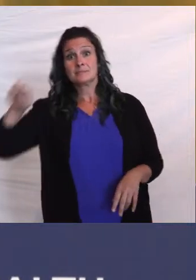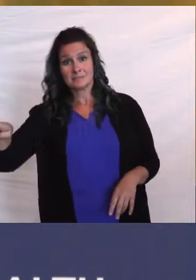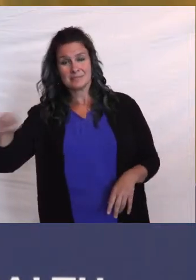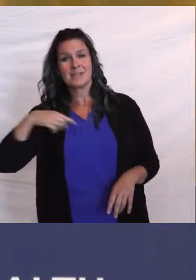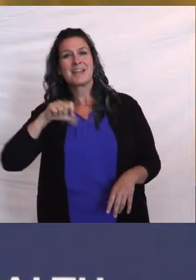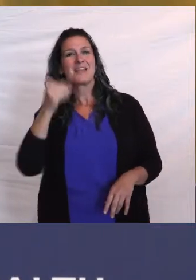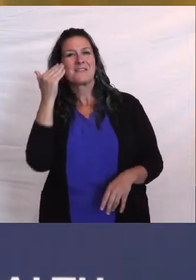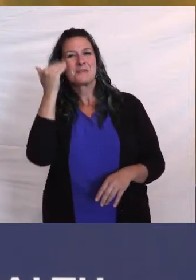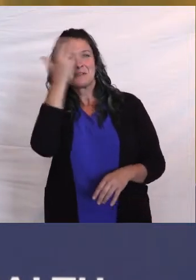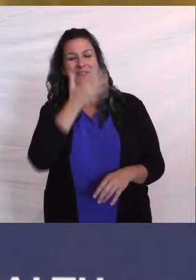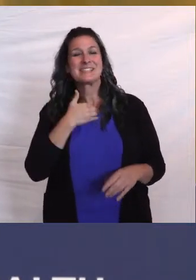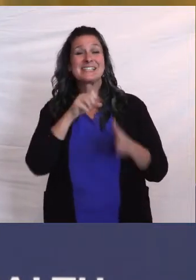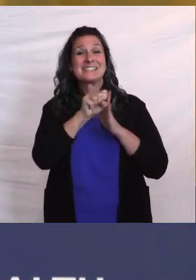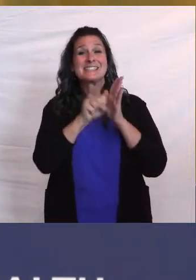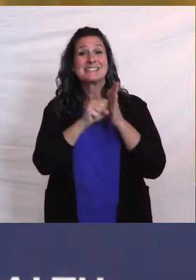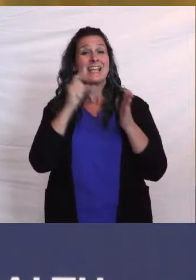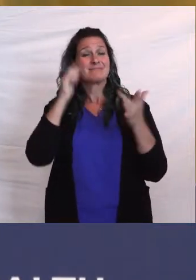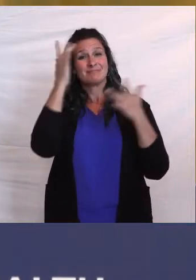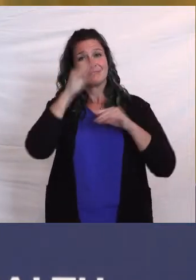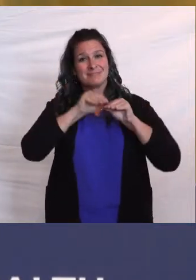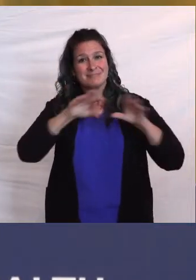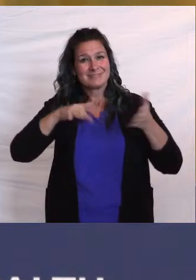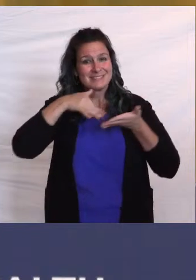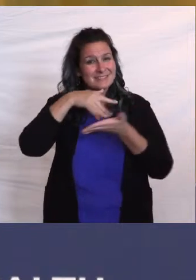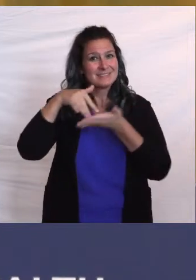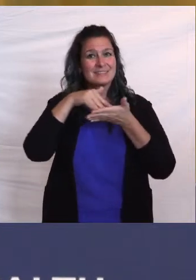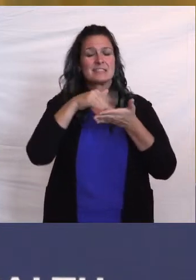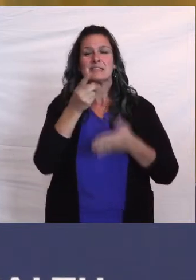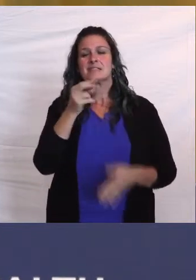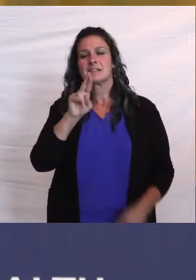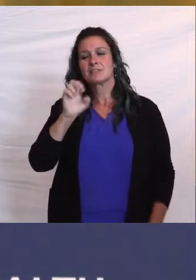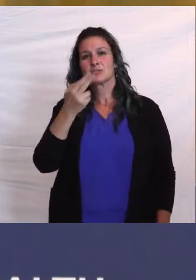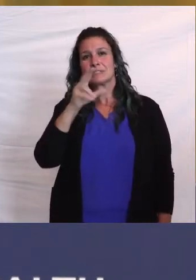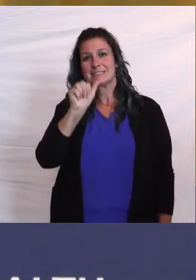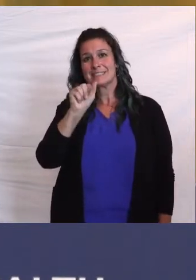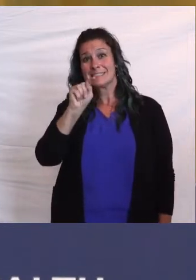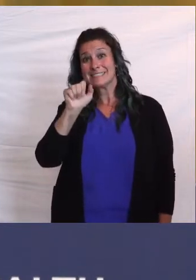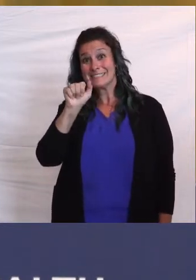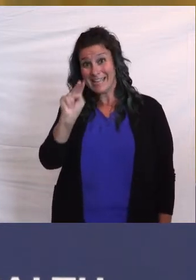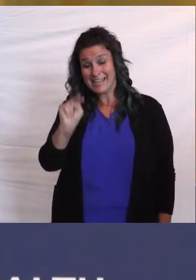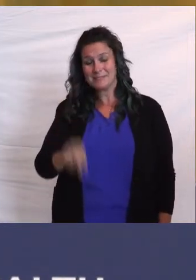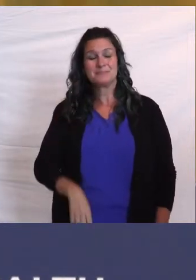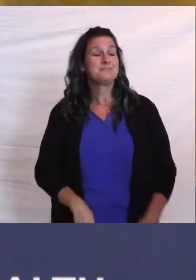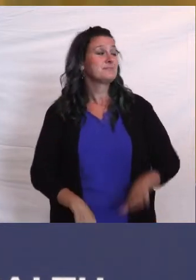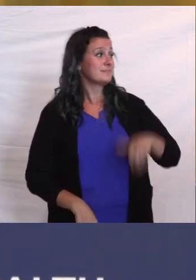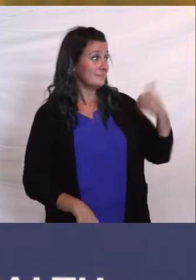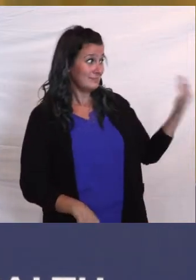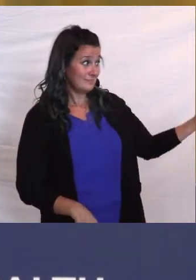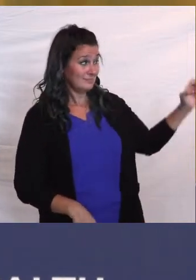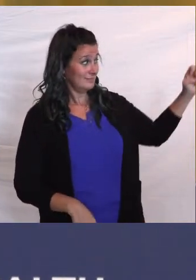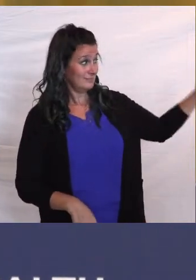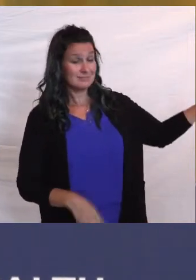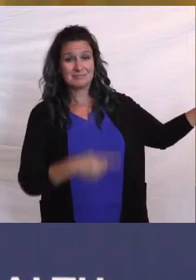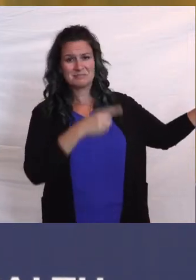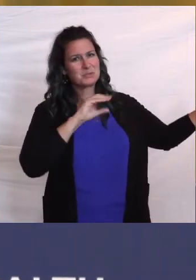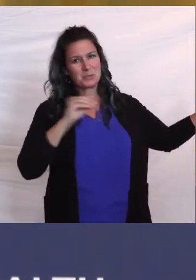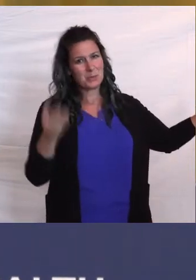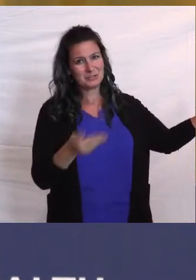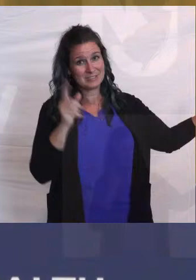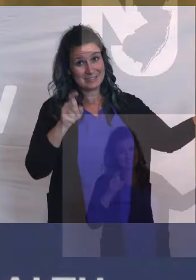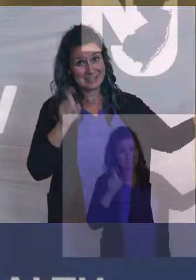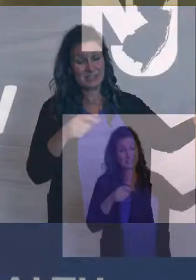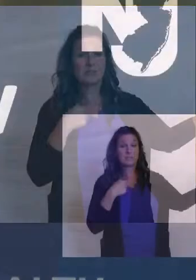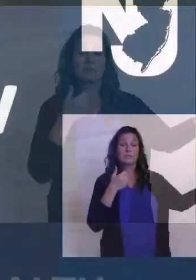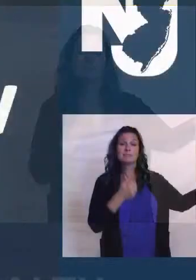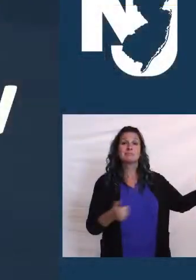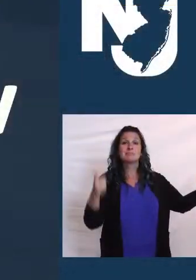face, the state's epidemiologist, Dr. Christina Tan. Great to have you both here. To my far left, another person who needs no introduction, the Superintendent